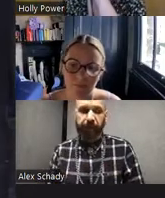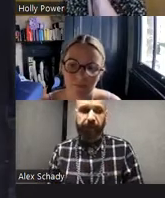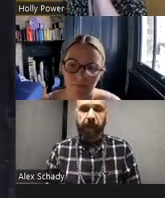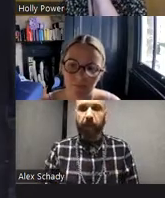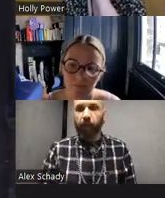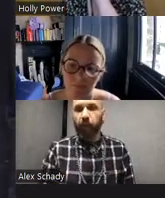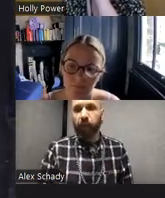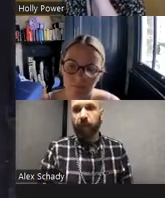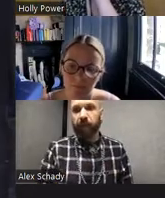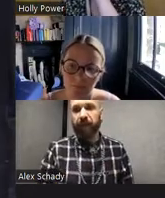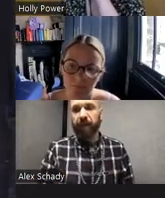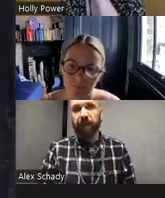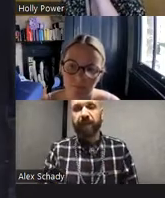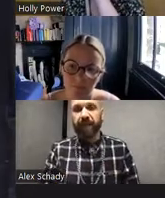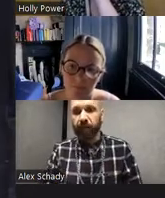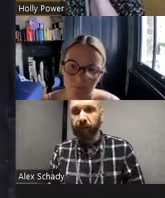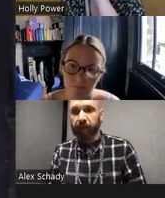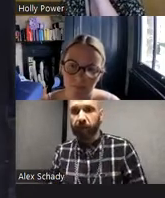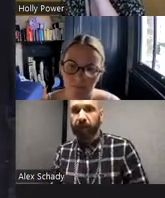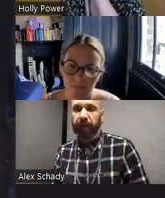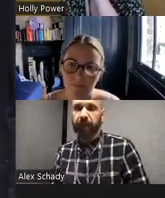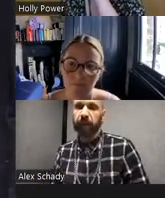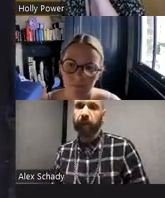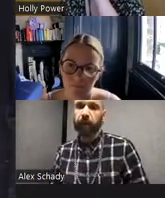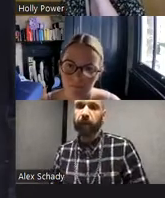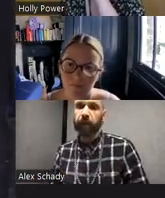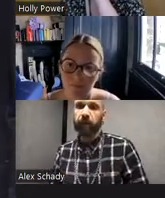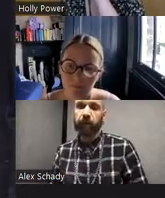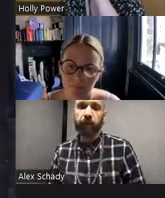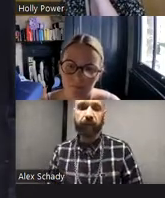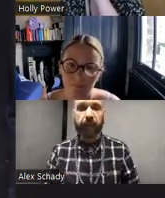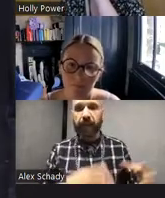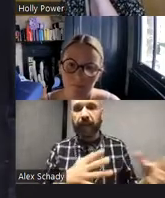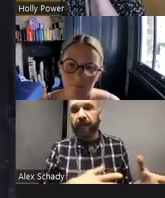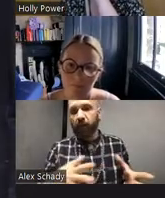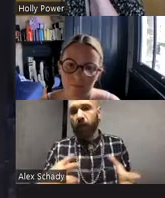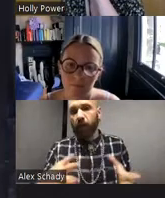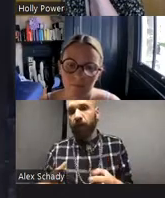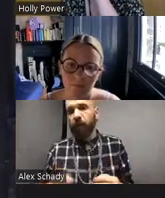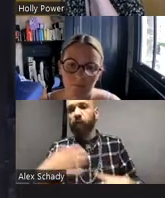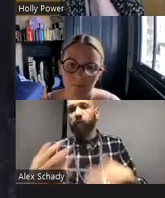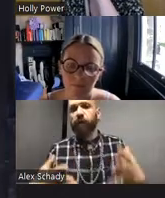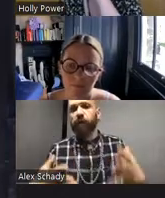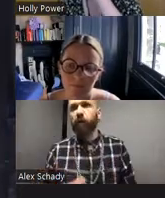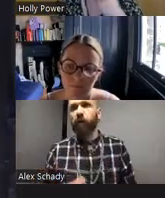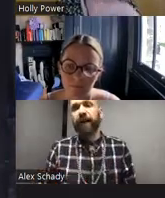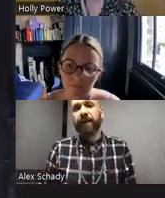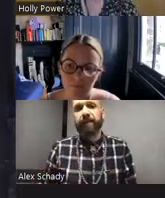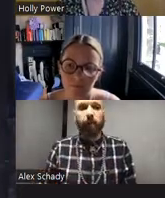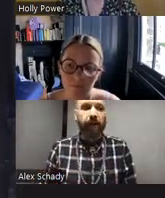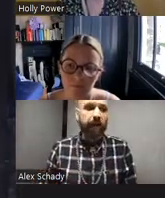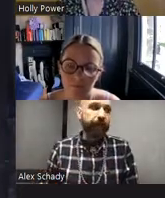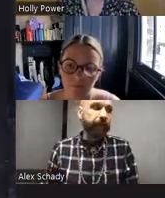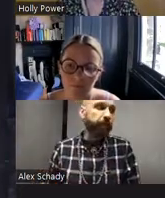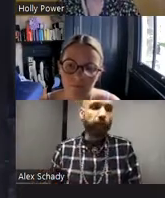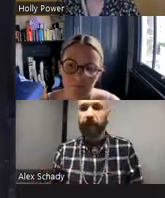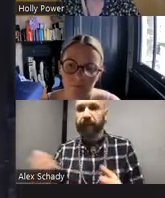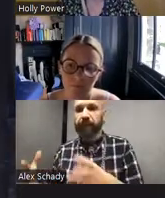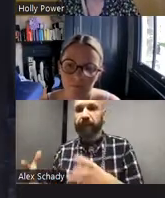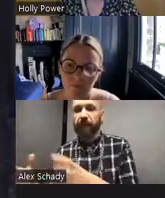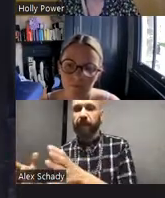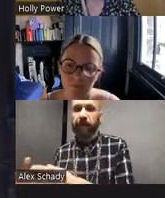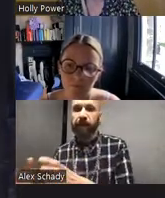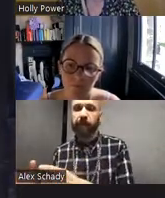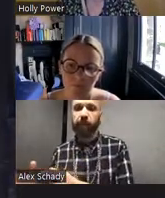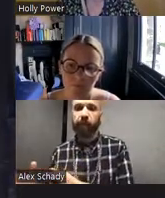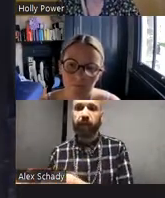MA degrees, but rather that it became integral to their practice. So the students think of a workshop as a way of exploring ideas that